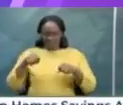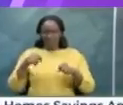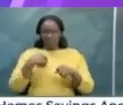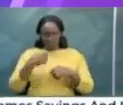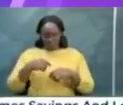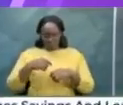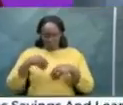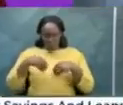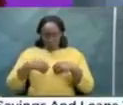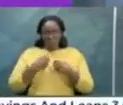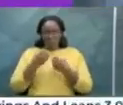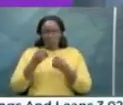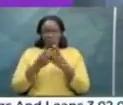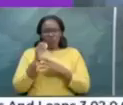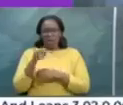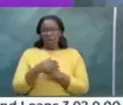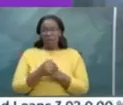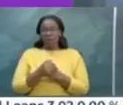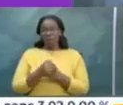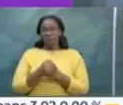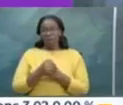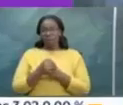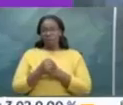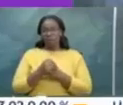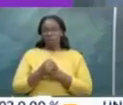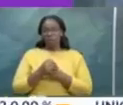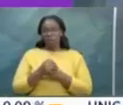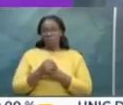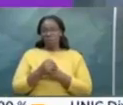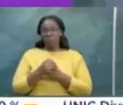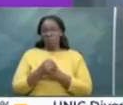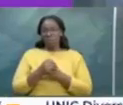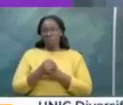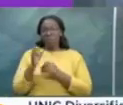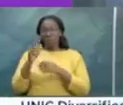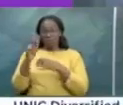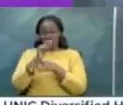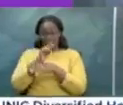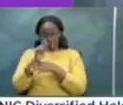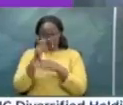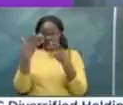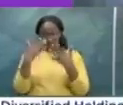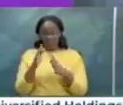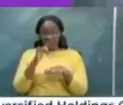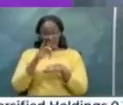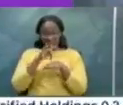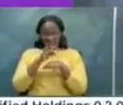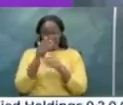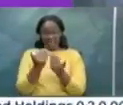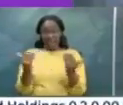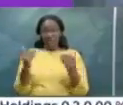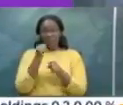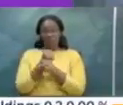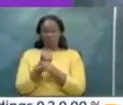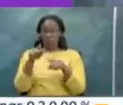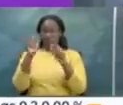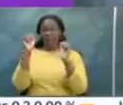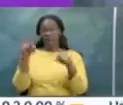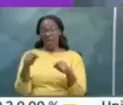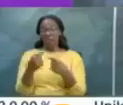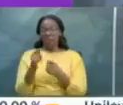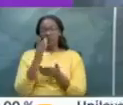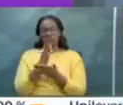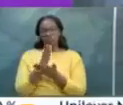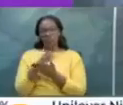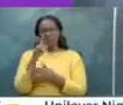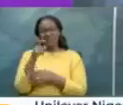question. Well, you know, yes, Wahiga, if you were a trained early childhood educationist, you could probably do it yourself. But it takes